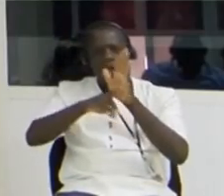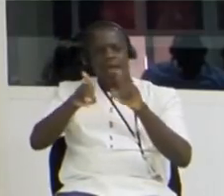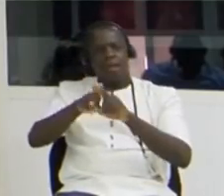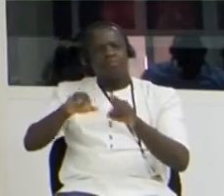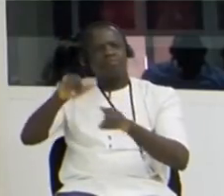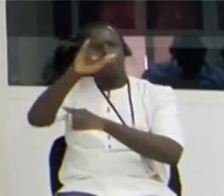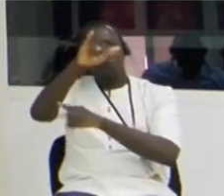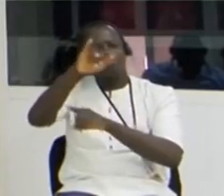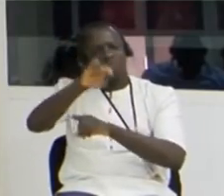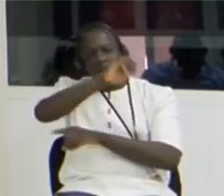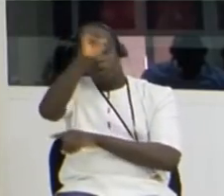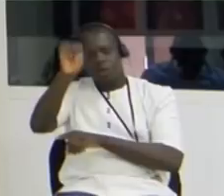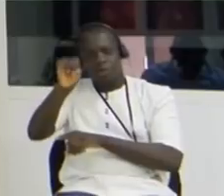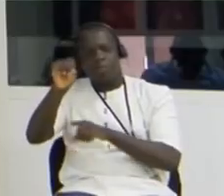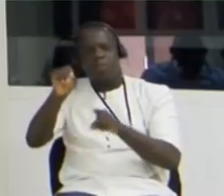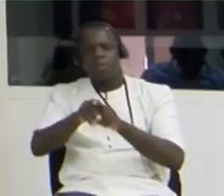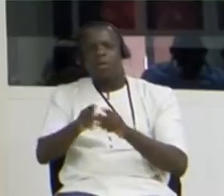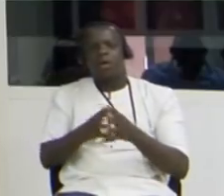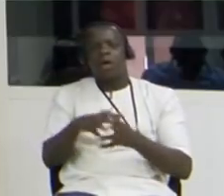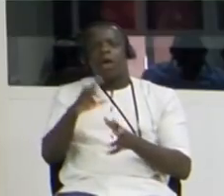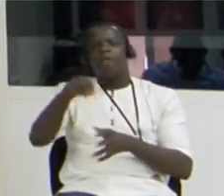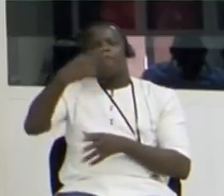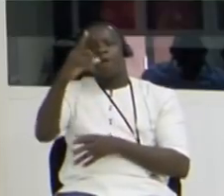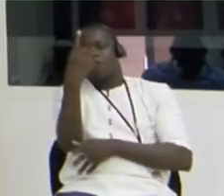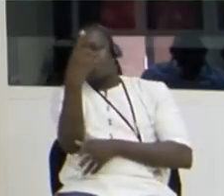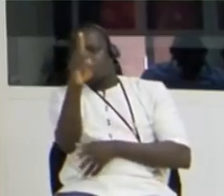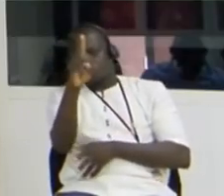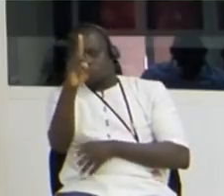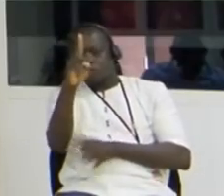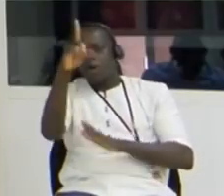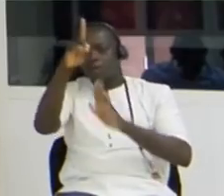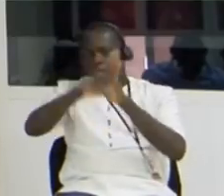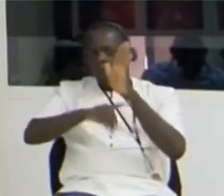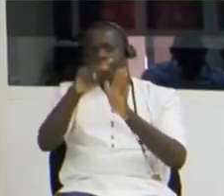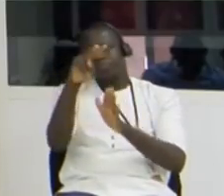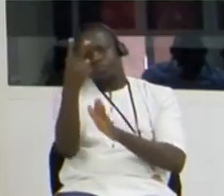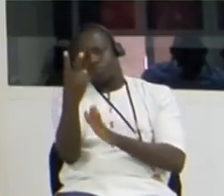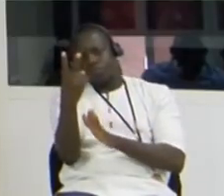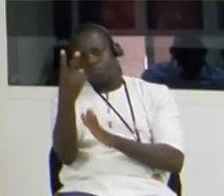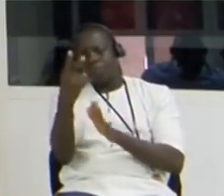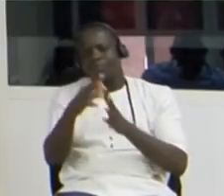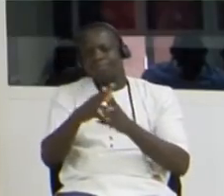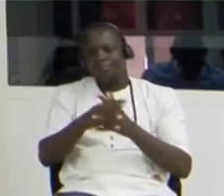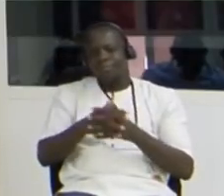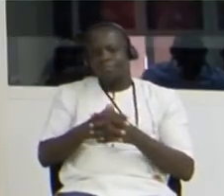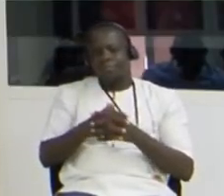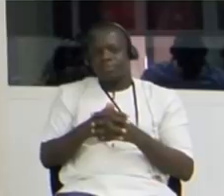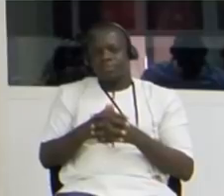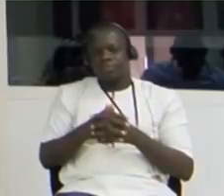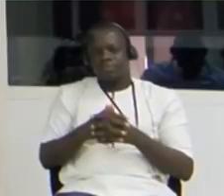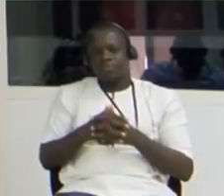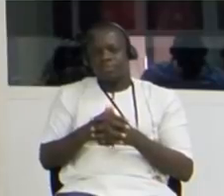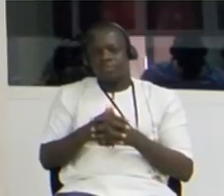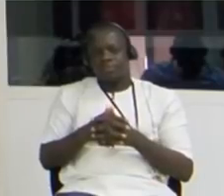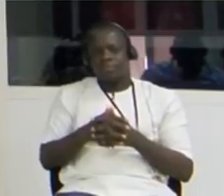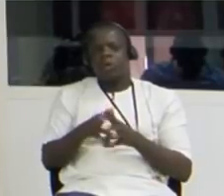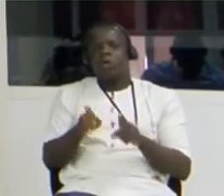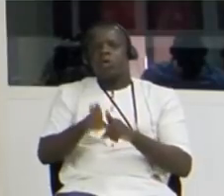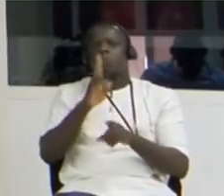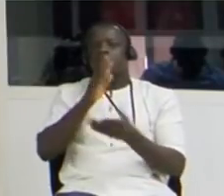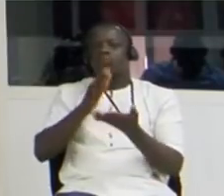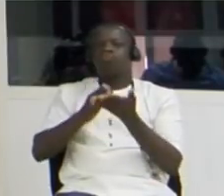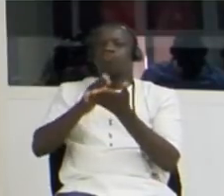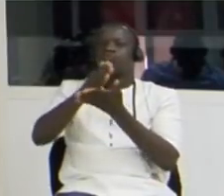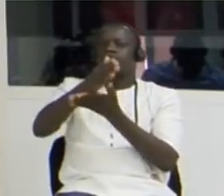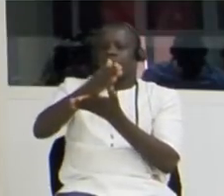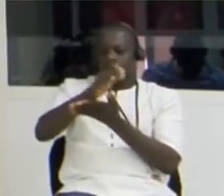please. Or in general, if you can tell us. For the first edition, it was 2, and the ones that went through our office as